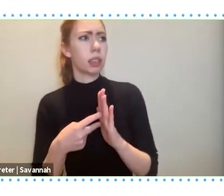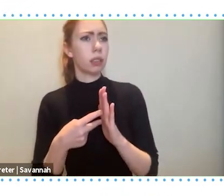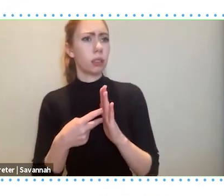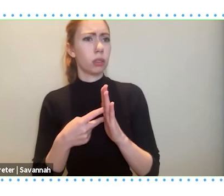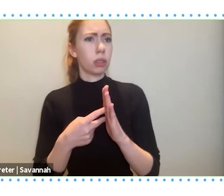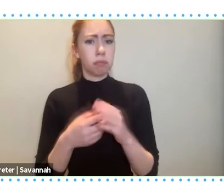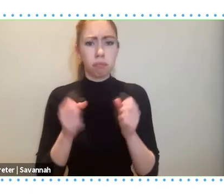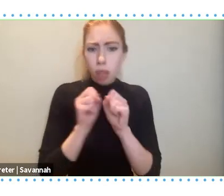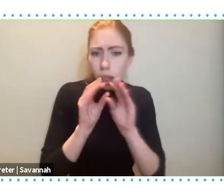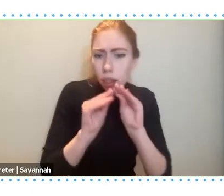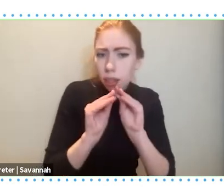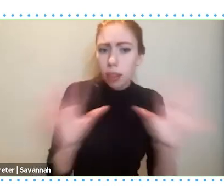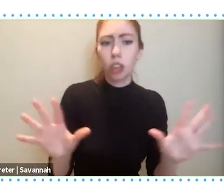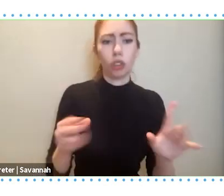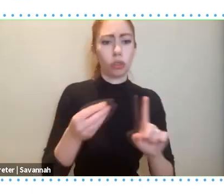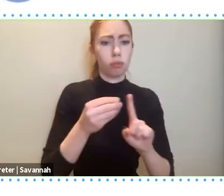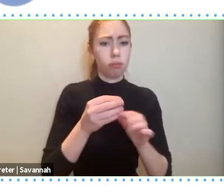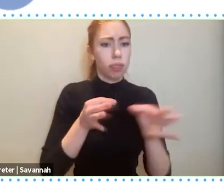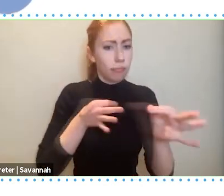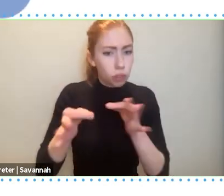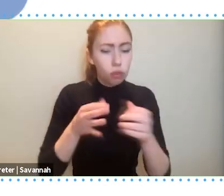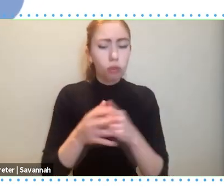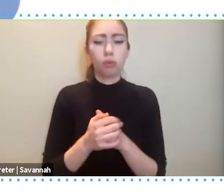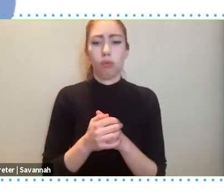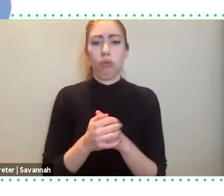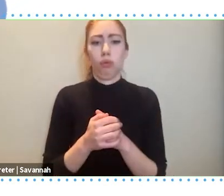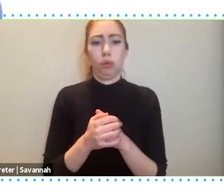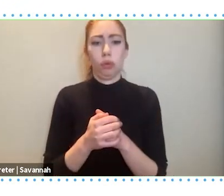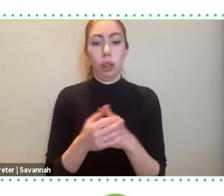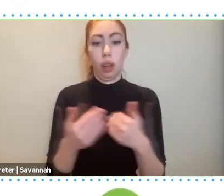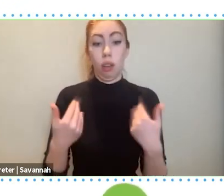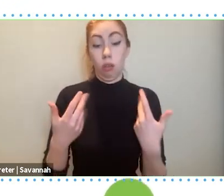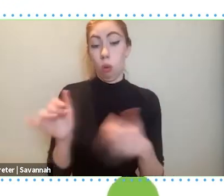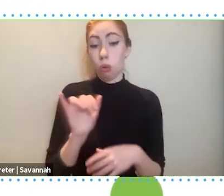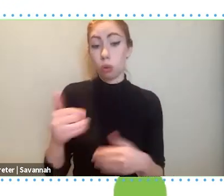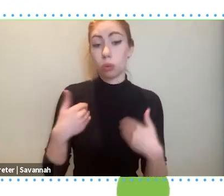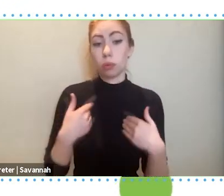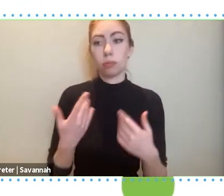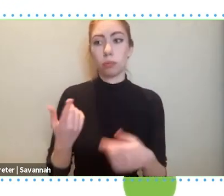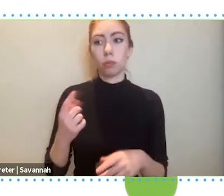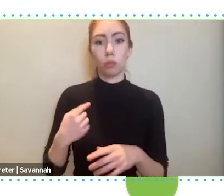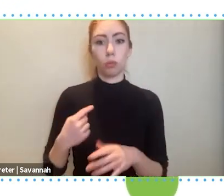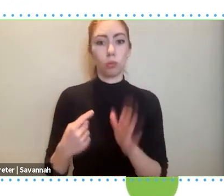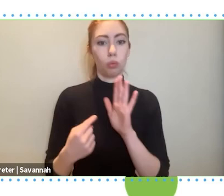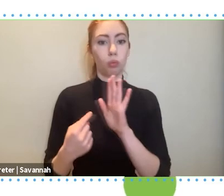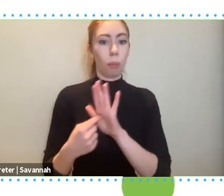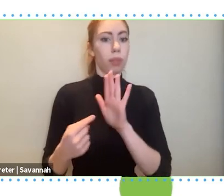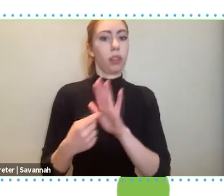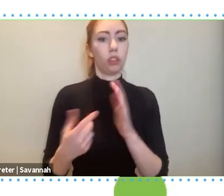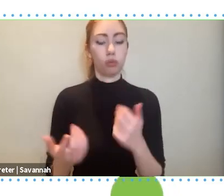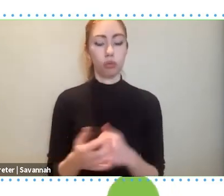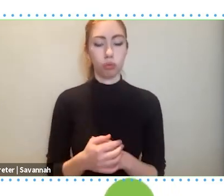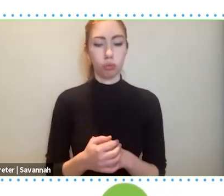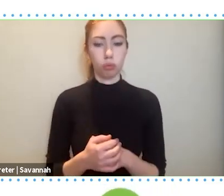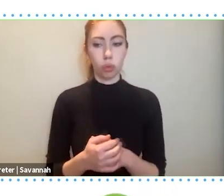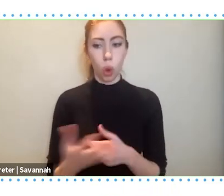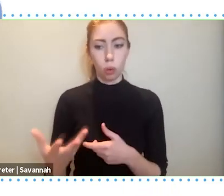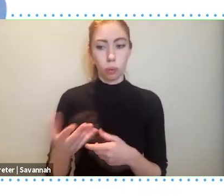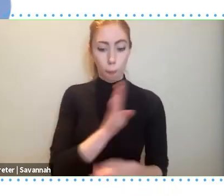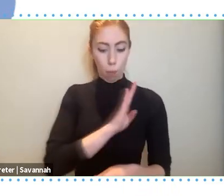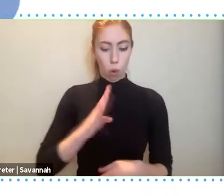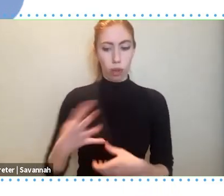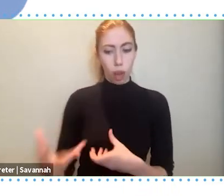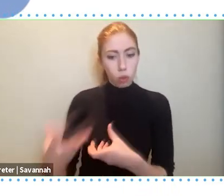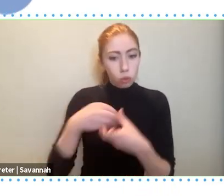ties into diversity and representation within boards and within the organization as a whole. And there were calls for